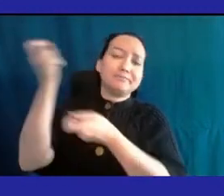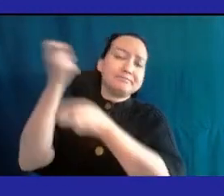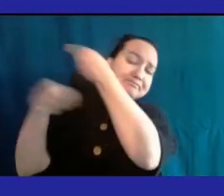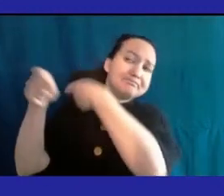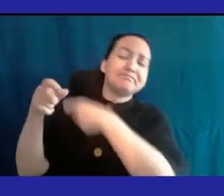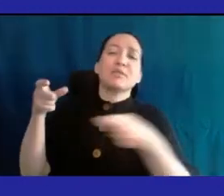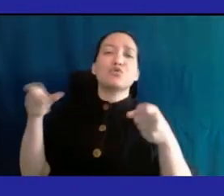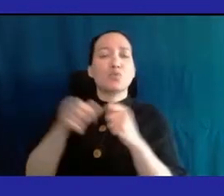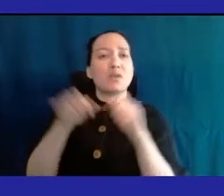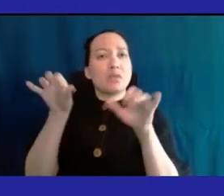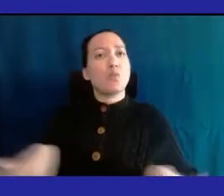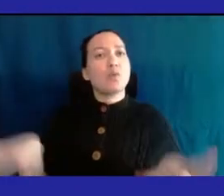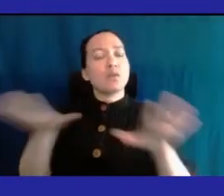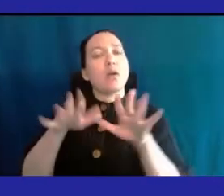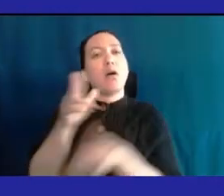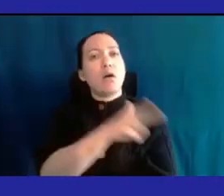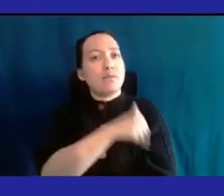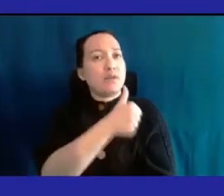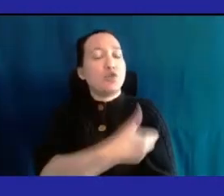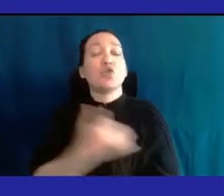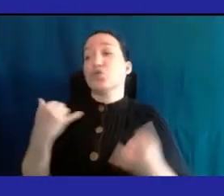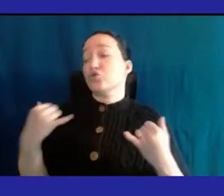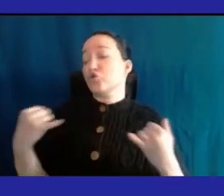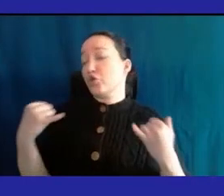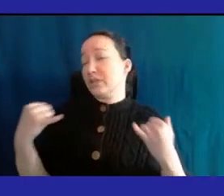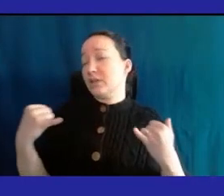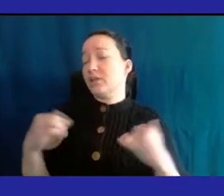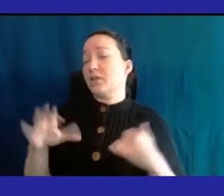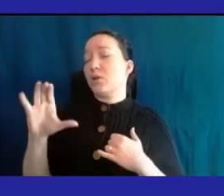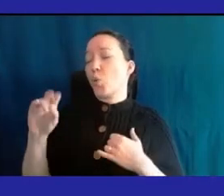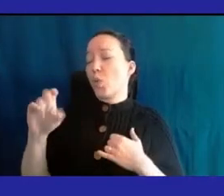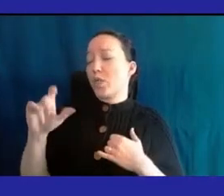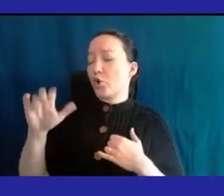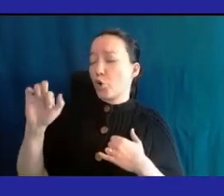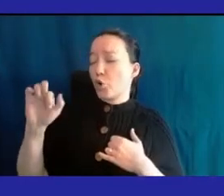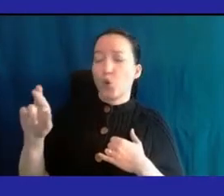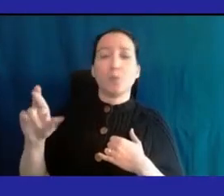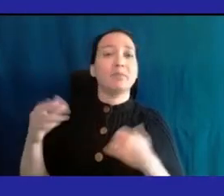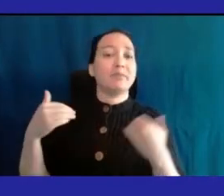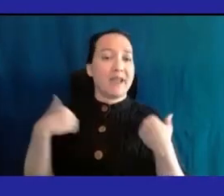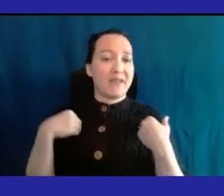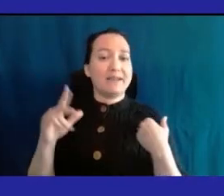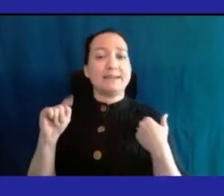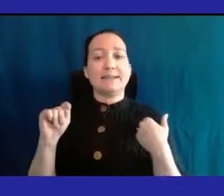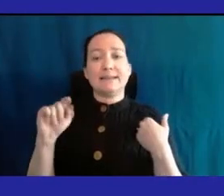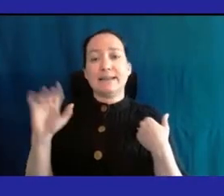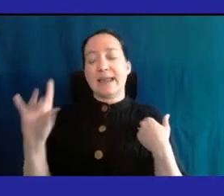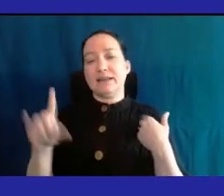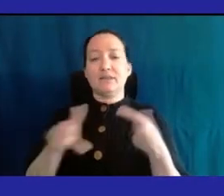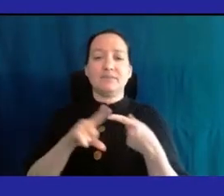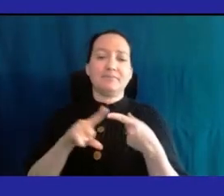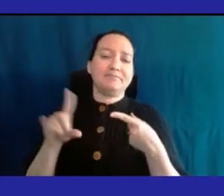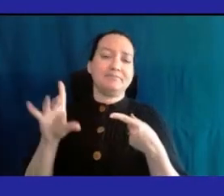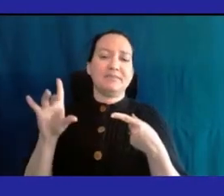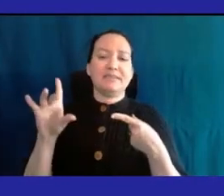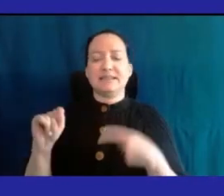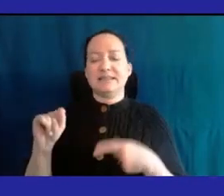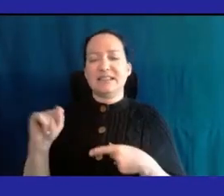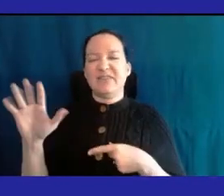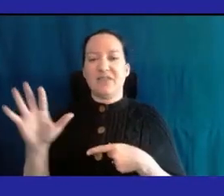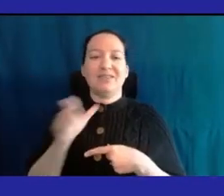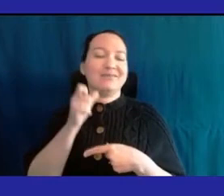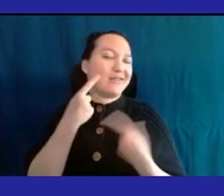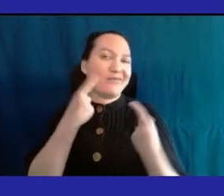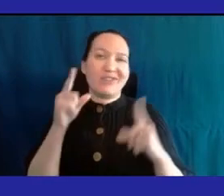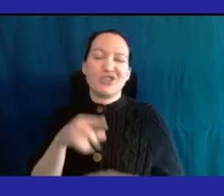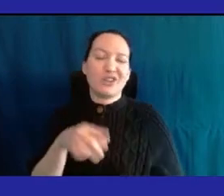the hospital. So currently at Kohler, they have T8 and T5 light fixtures that are inefficient fluorescent light